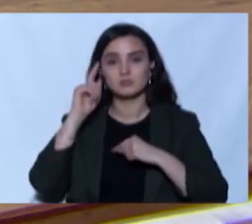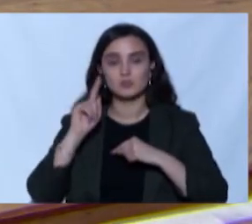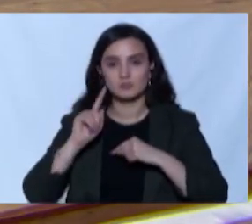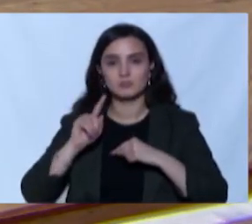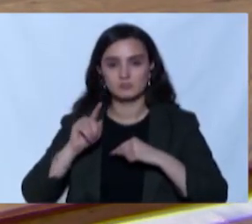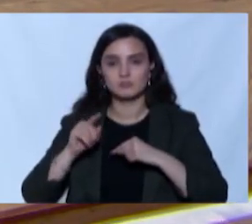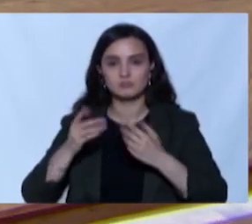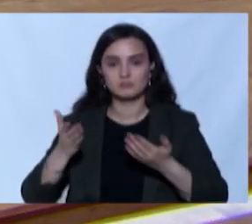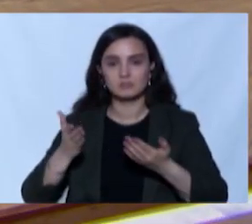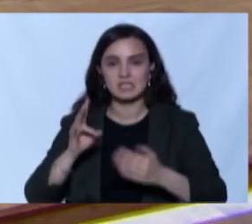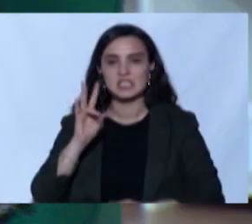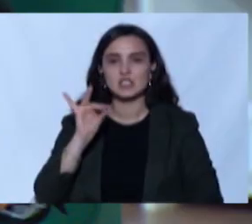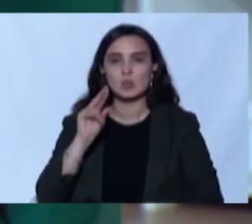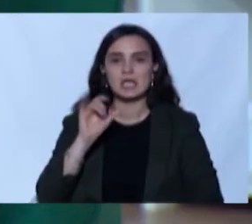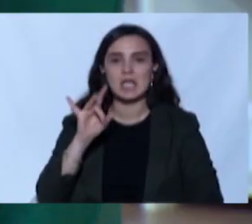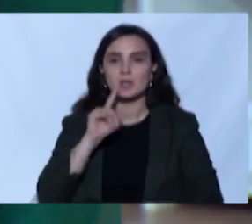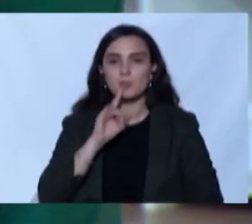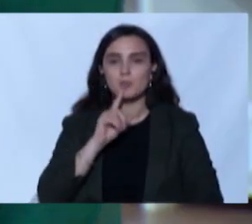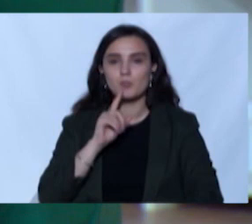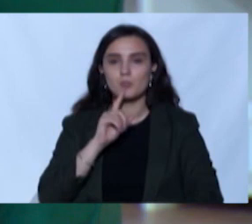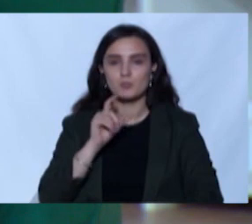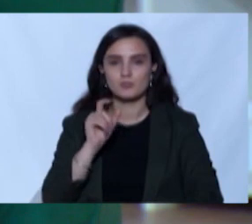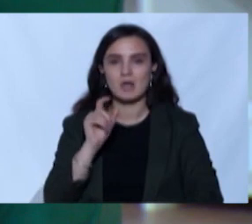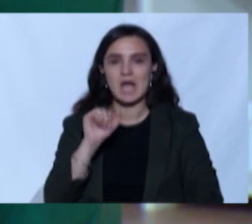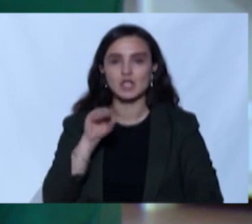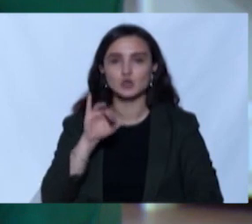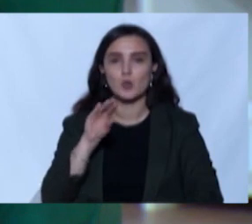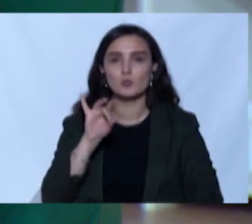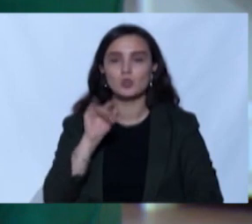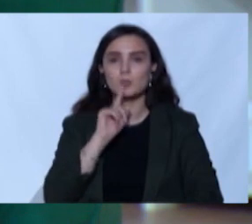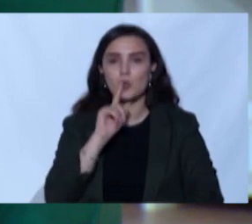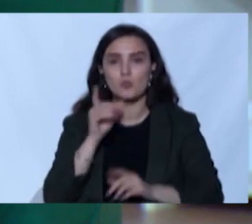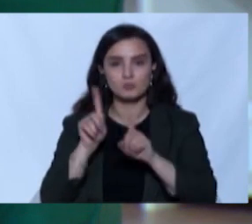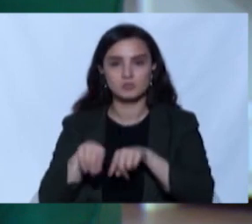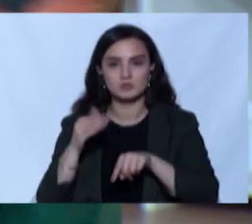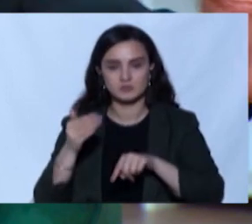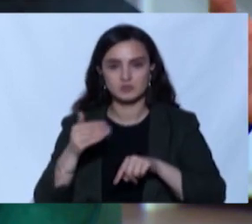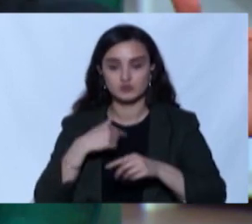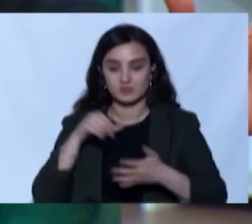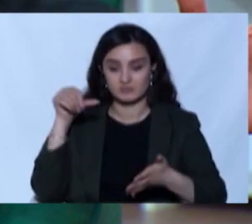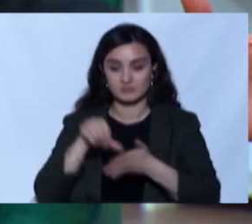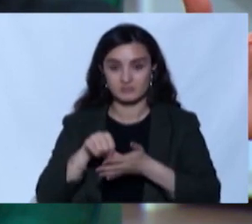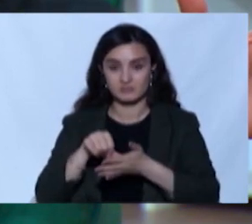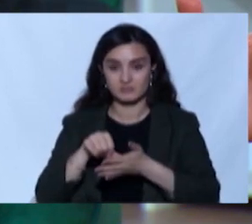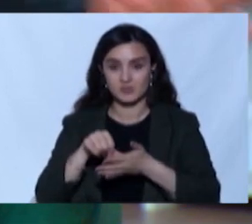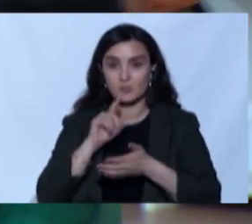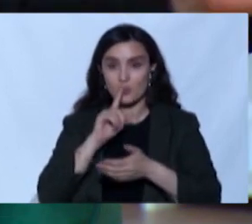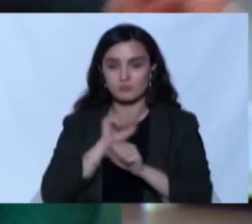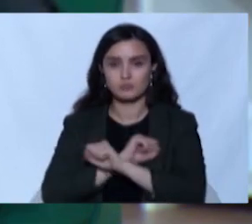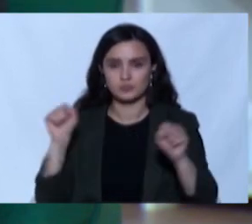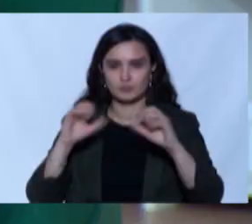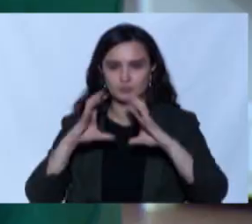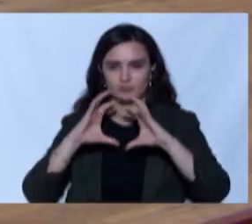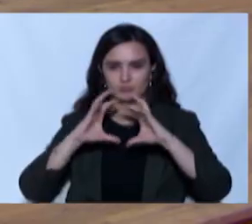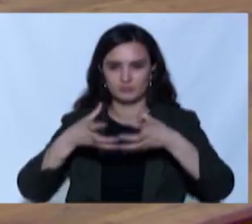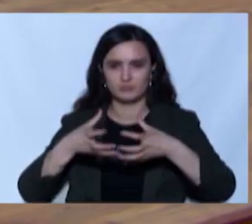the nuclear bomb. We live in a situation today that with one press of a button, the whole world could come to